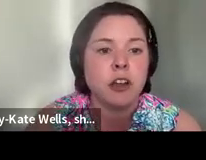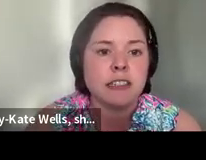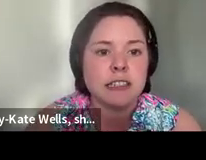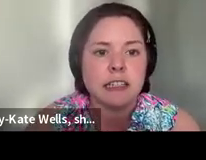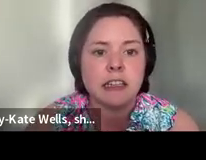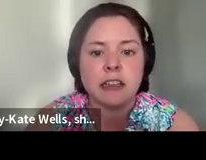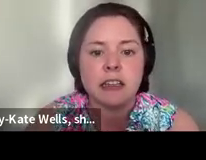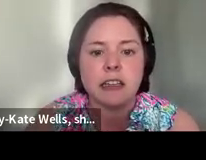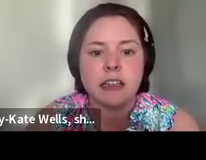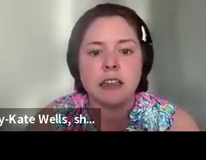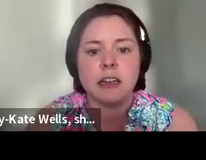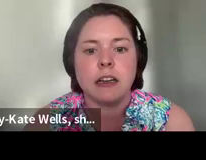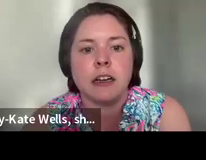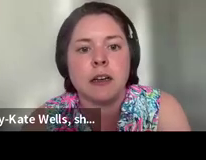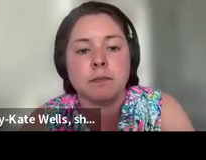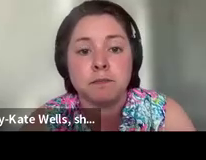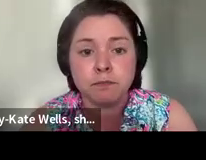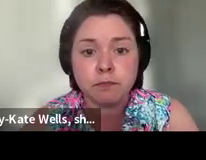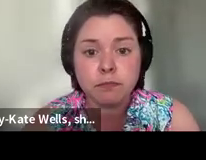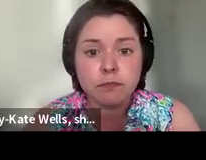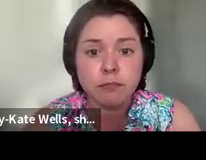If you cannot see the